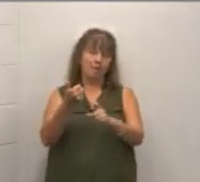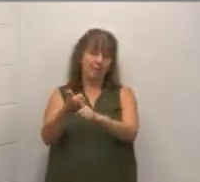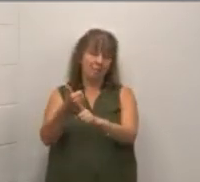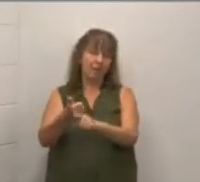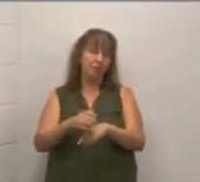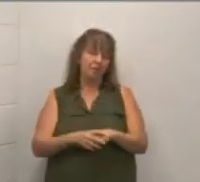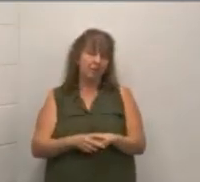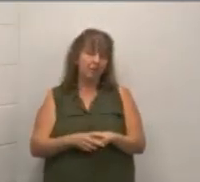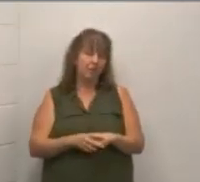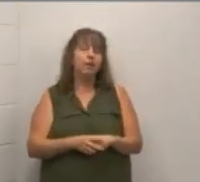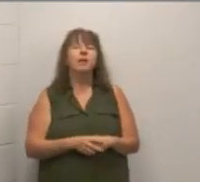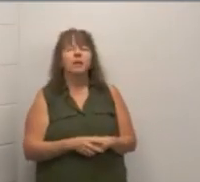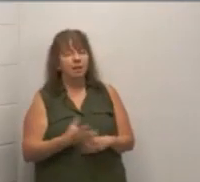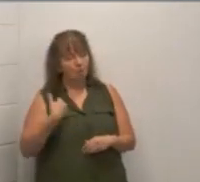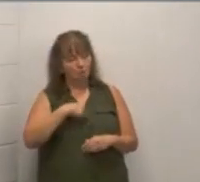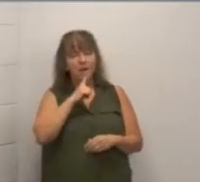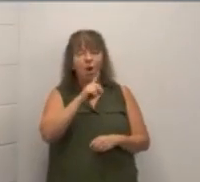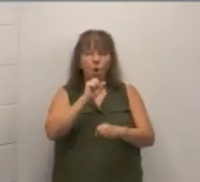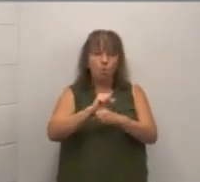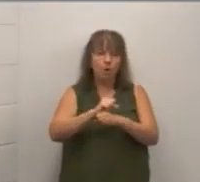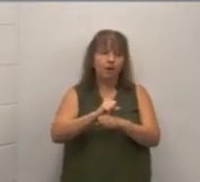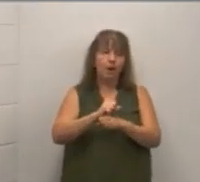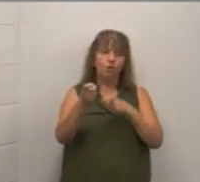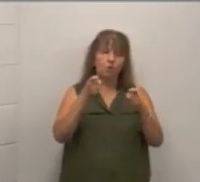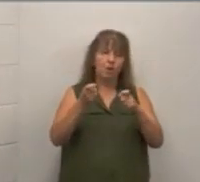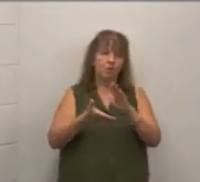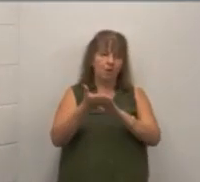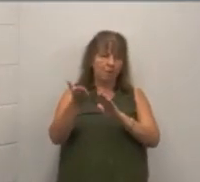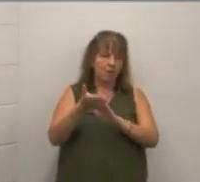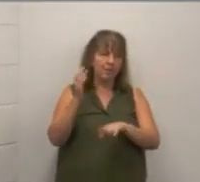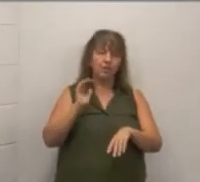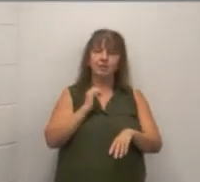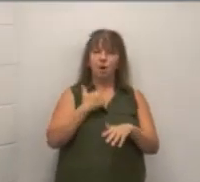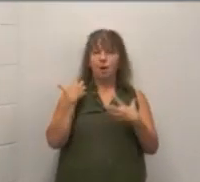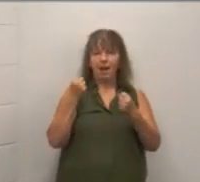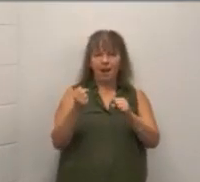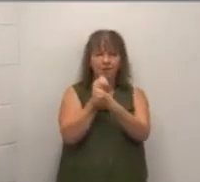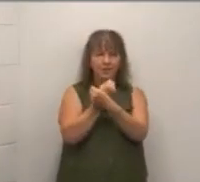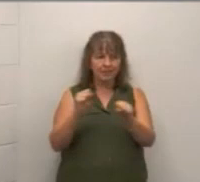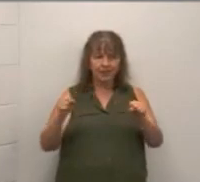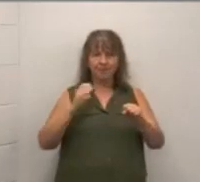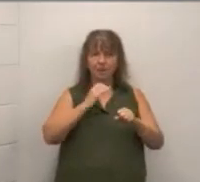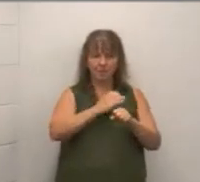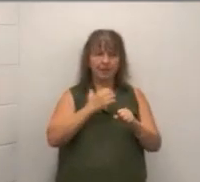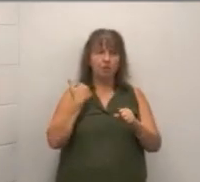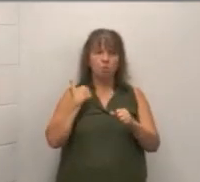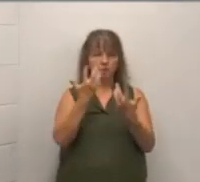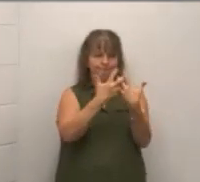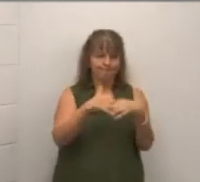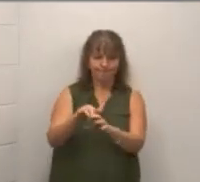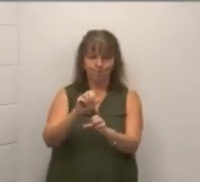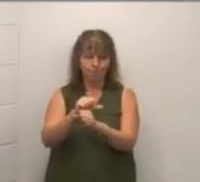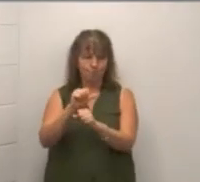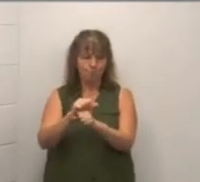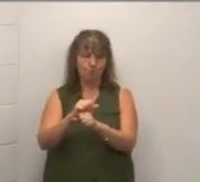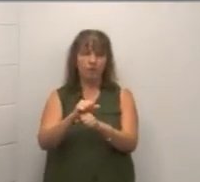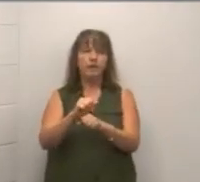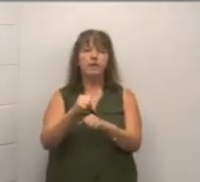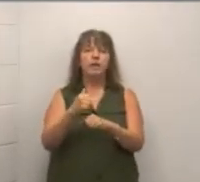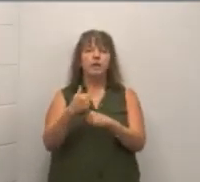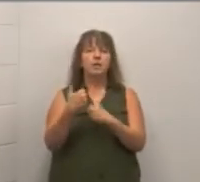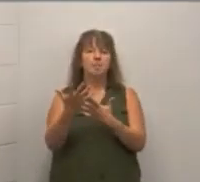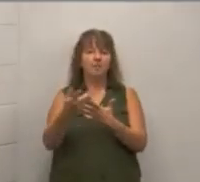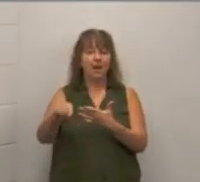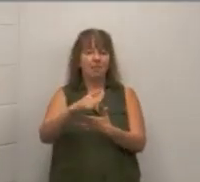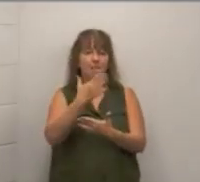We are working with our director of operations, our health and safety committee, to make sure that we provide what's necessary for students